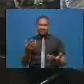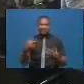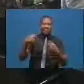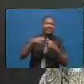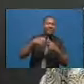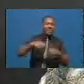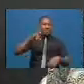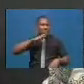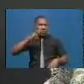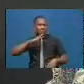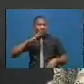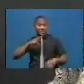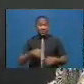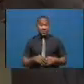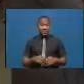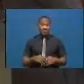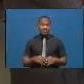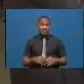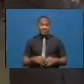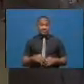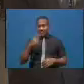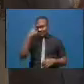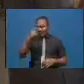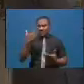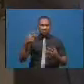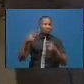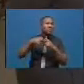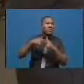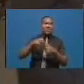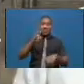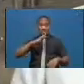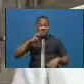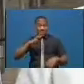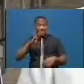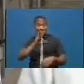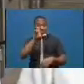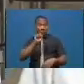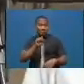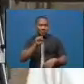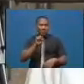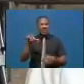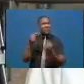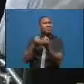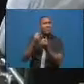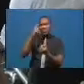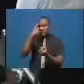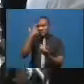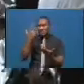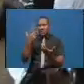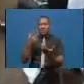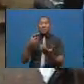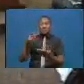of unrealistic prices charged for using electricity and water. The subsidy, he said, is